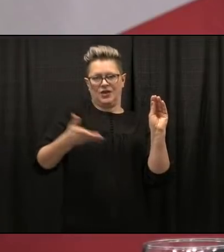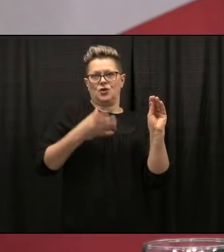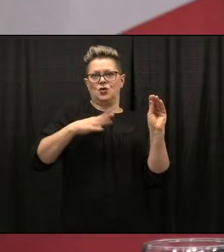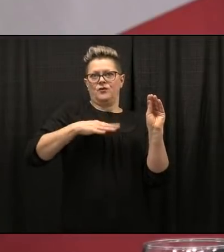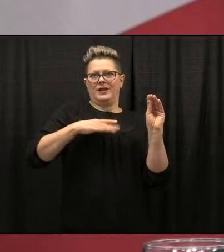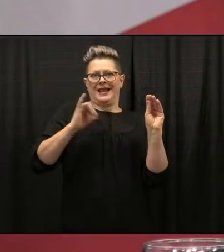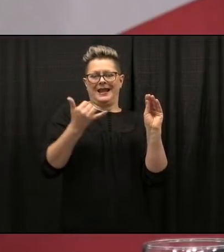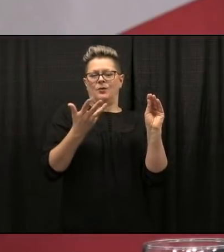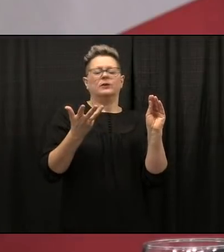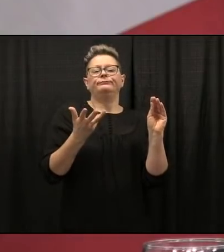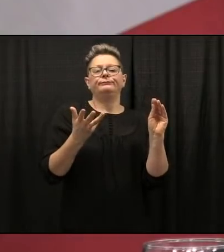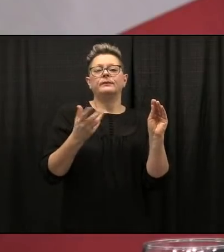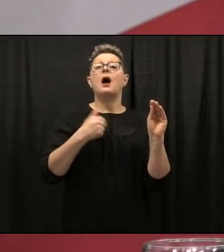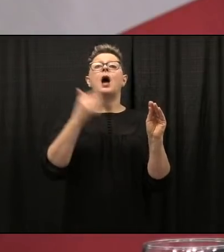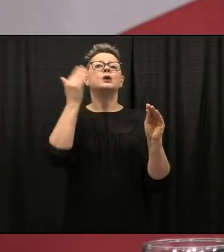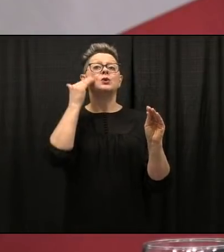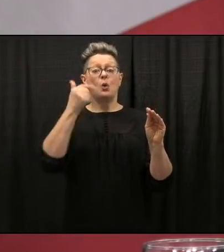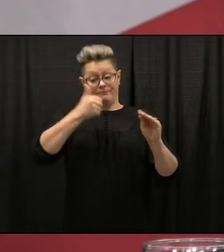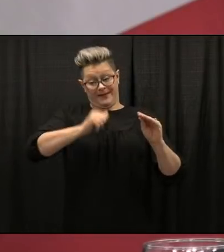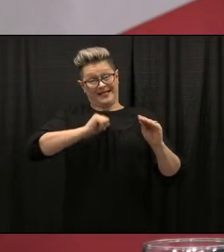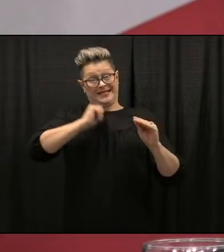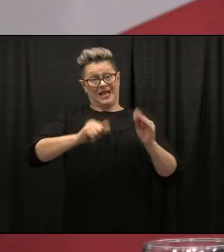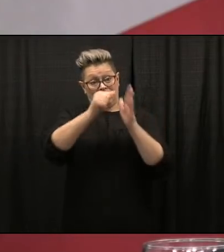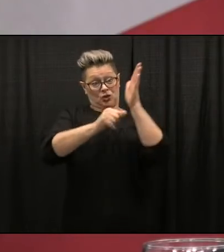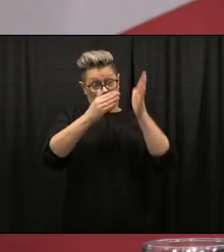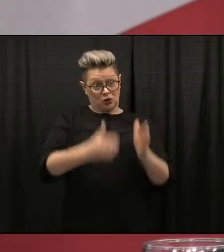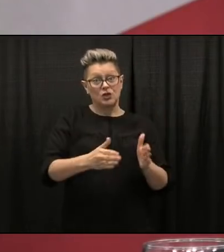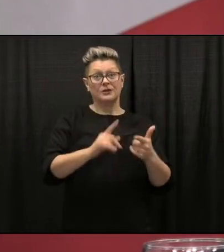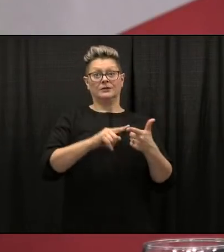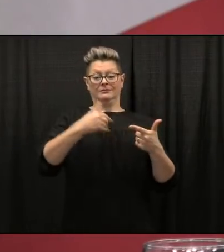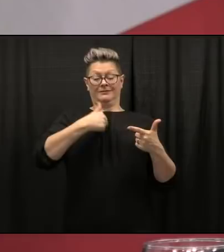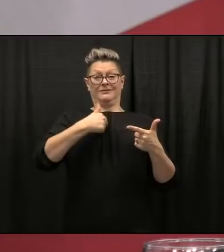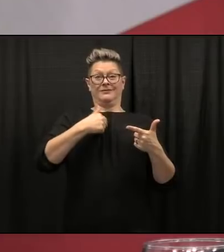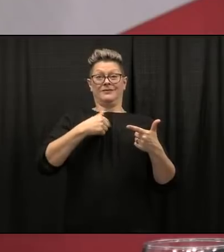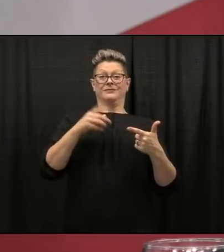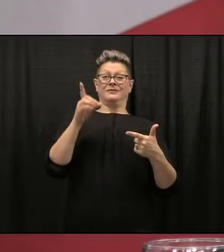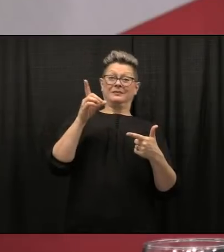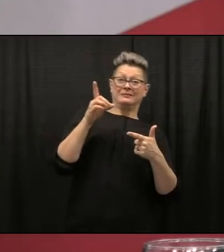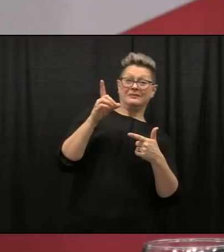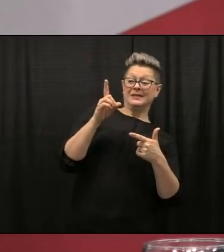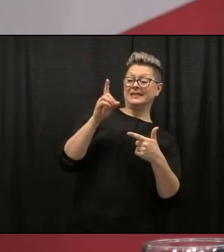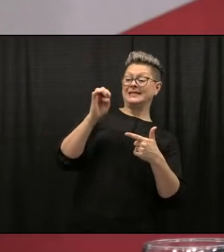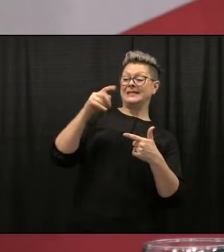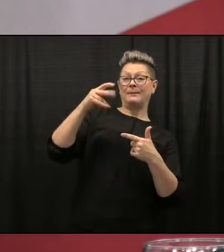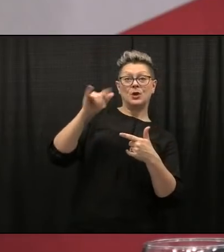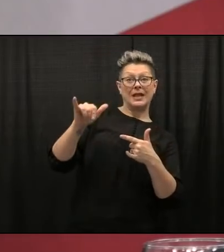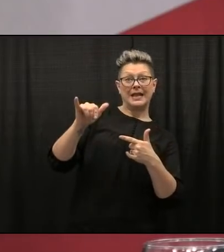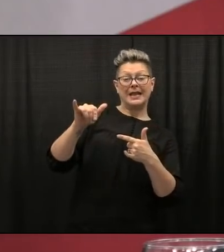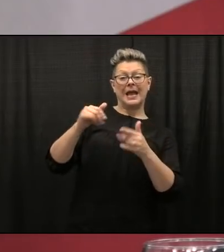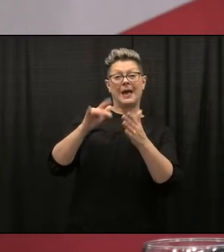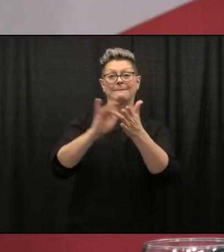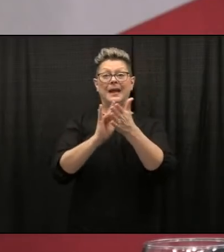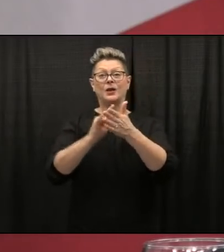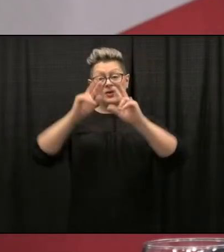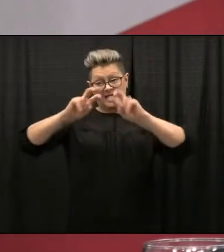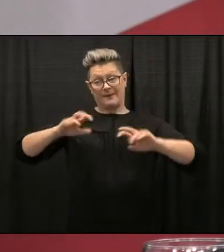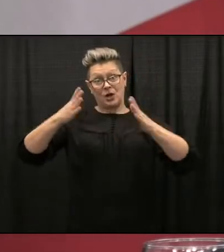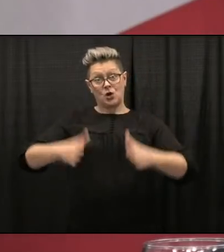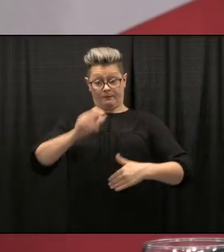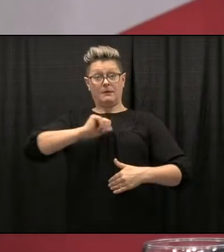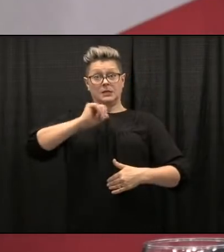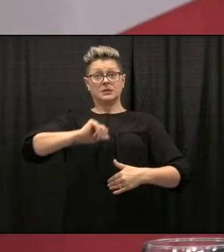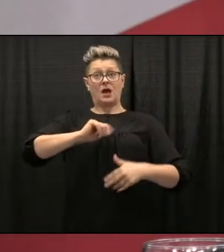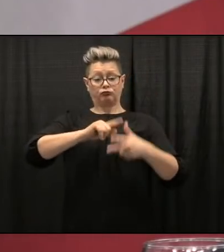from clinical experience, both as a surgeon and as a deputy medical examiner, that considerable thought goes